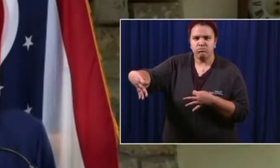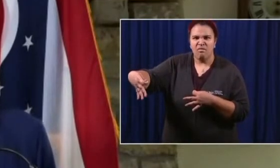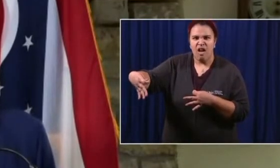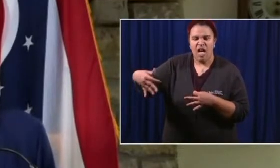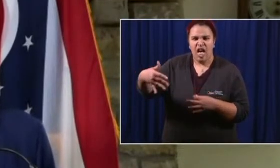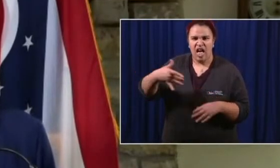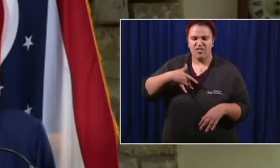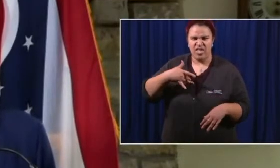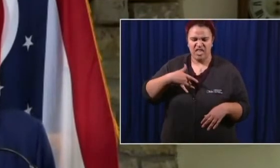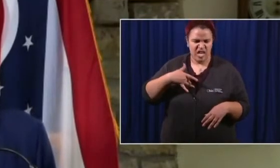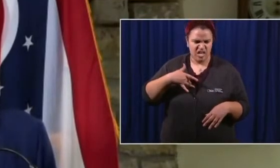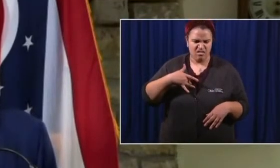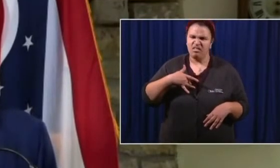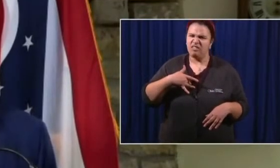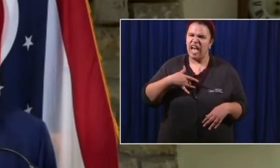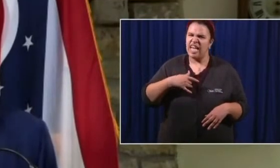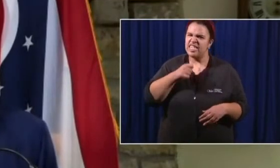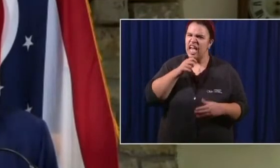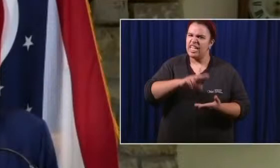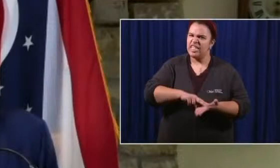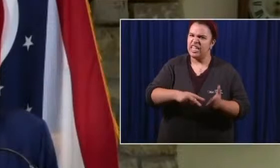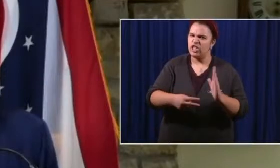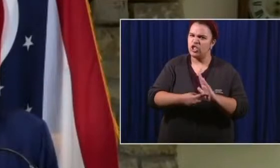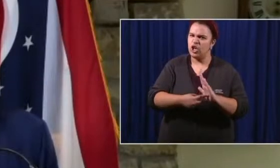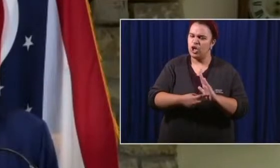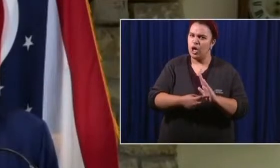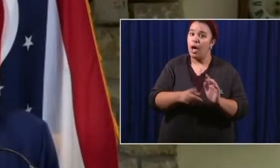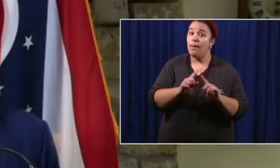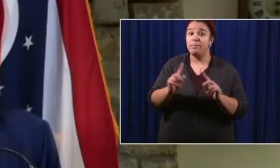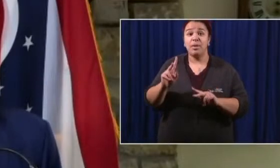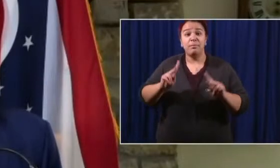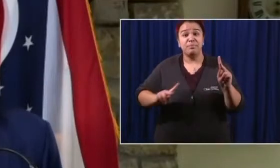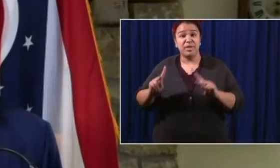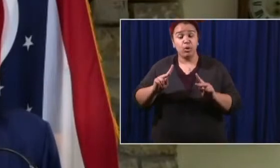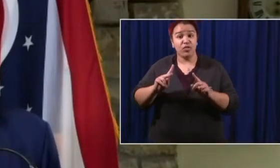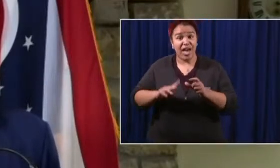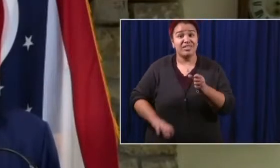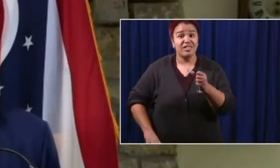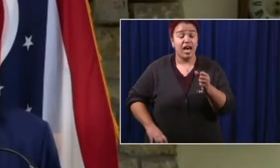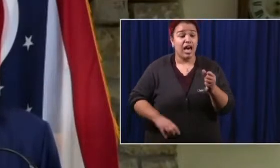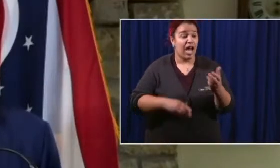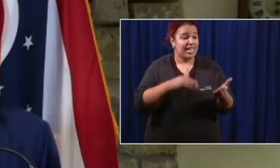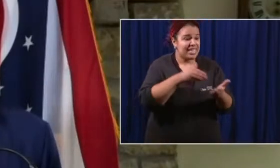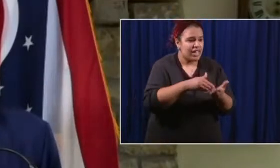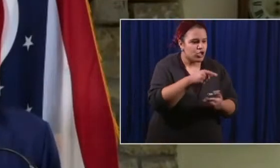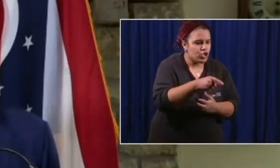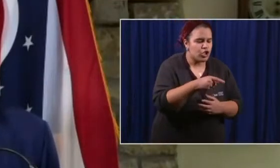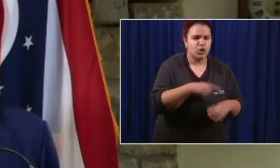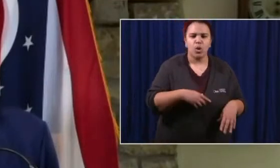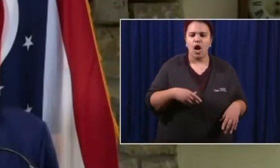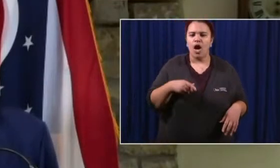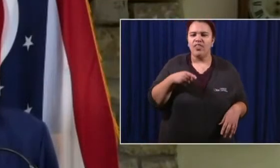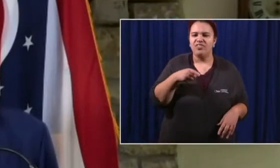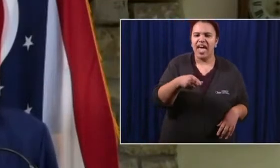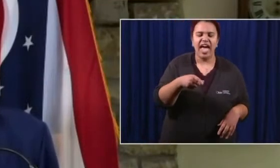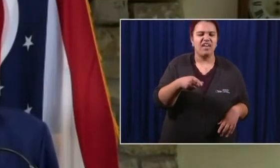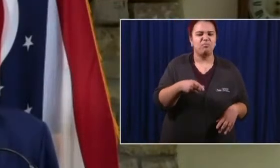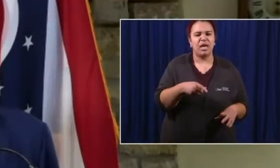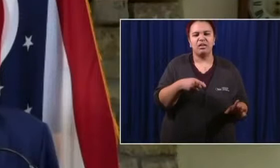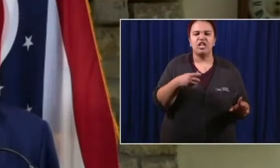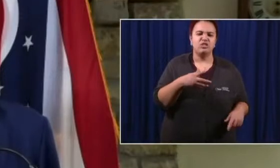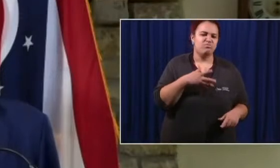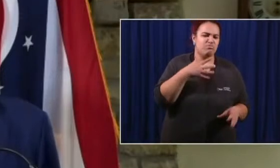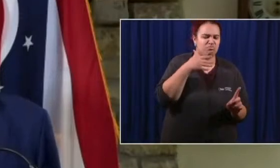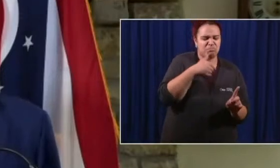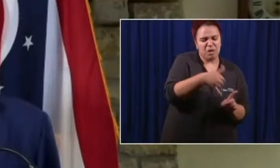hard to ignore. The line that opposes you is full of people who've been investigated, bullied, blamed, and shamed. To some of